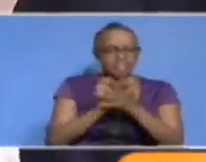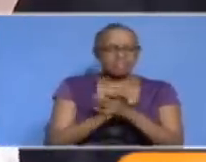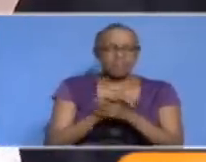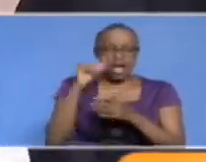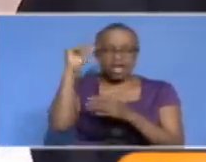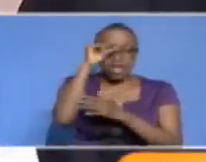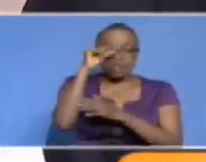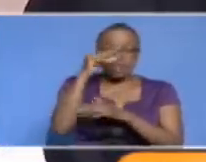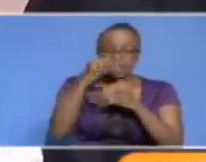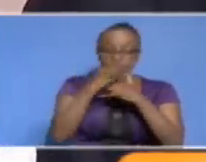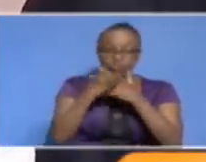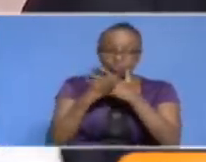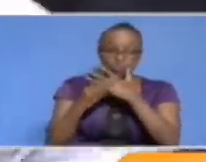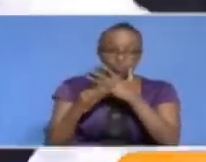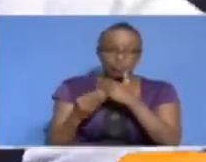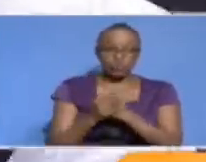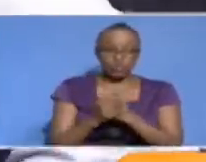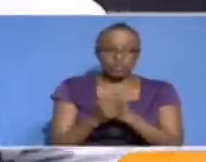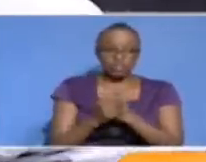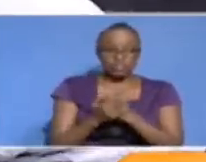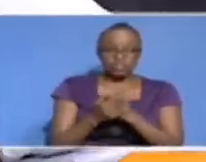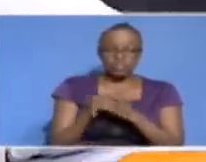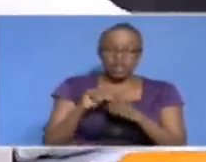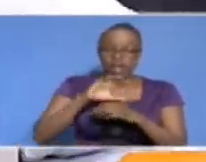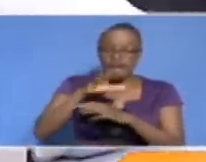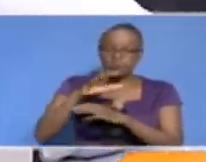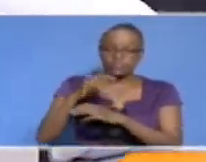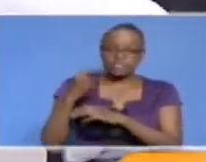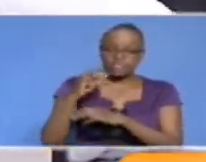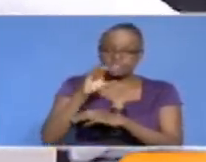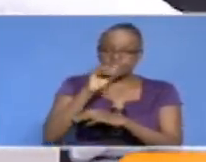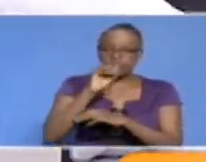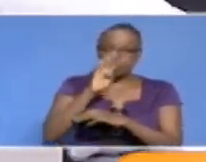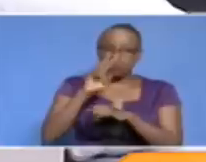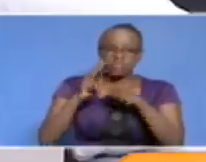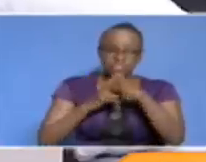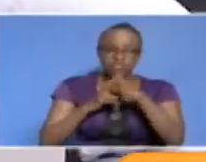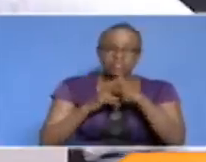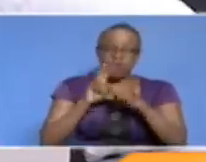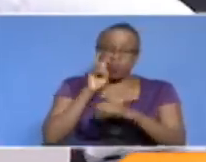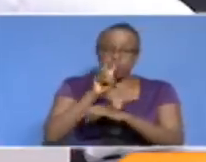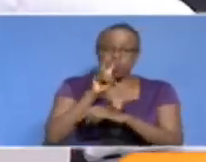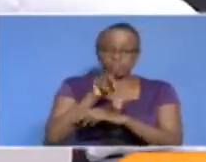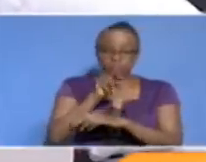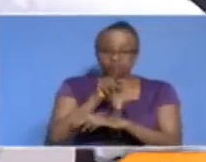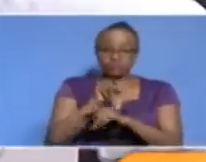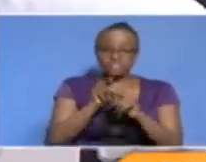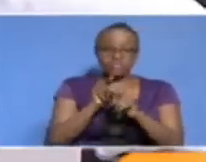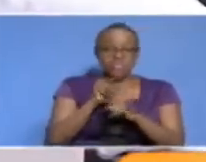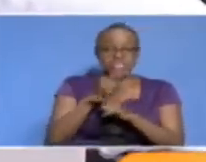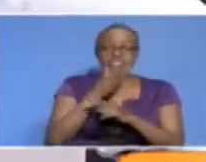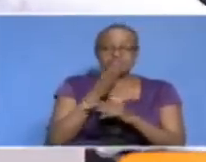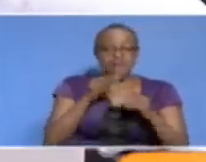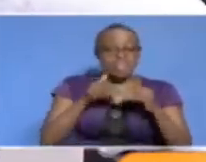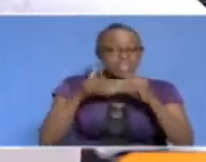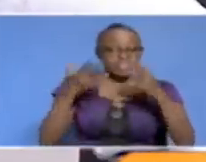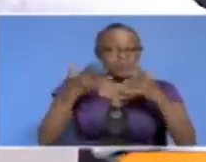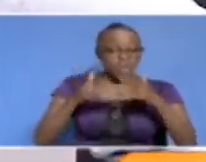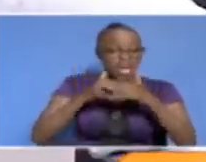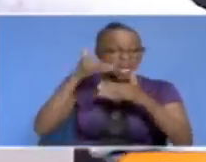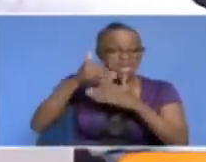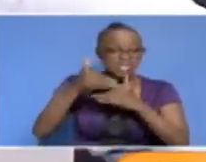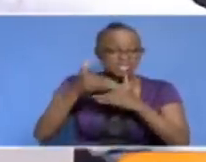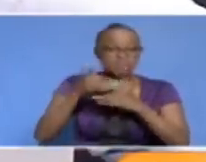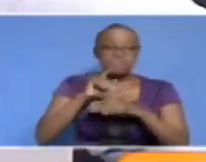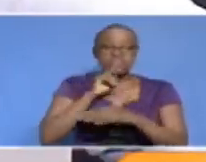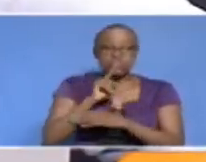Governor Mike Mbuvi Sonko. County number 047. Stay tuned, watch this space. Wherever this man is going next,